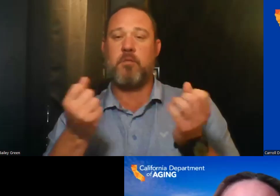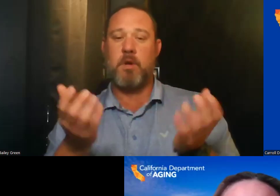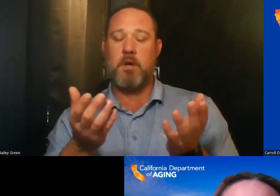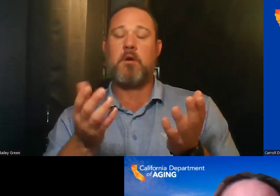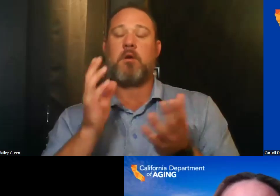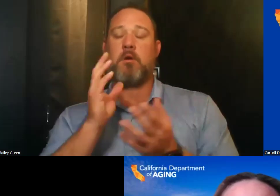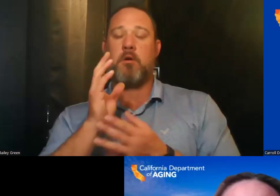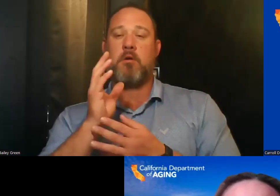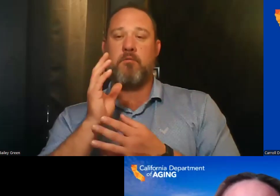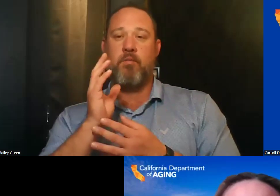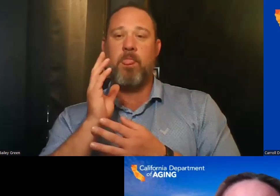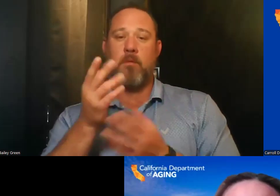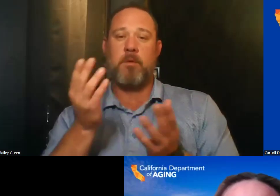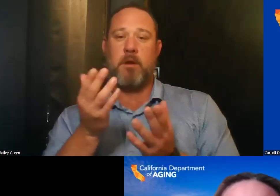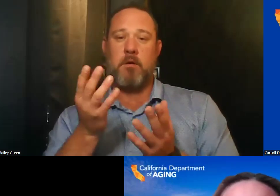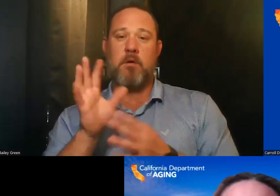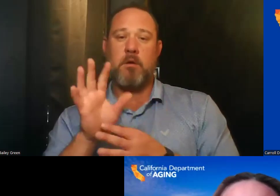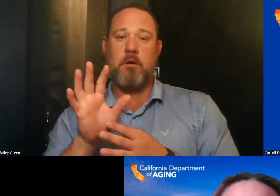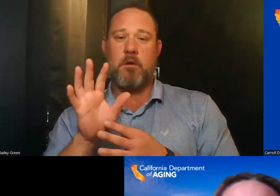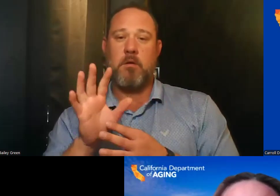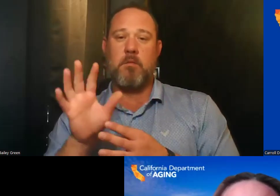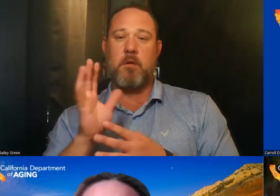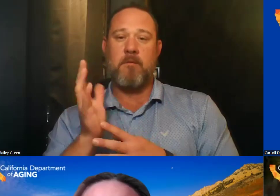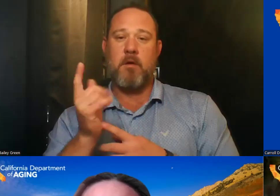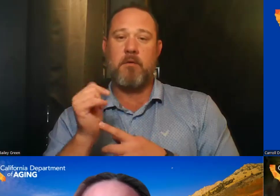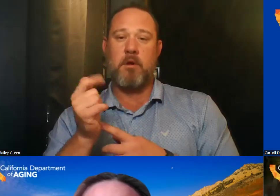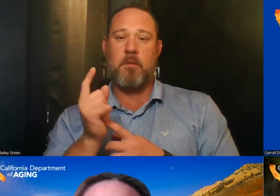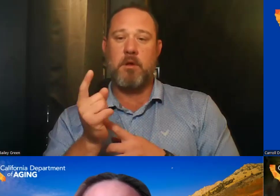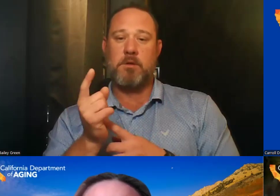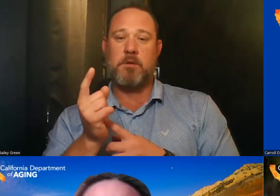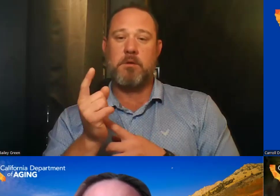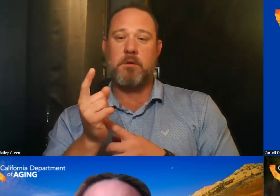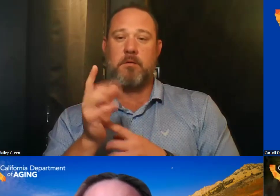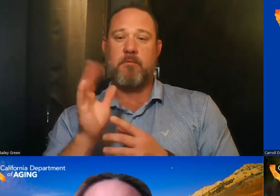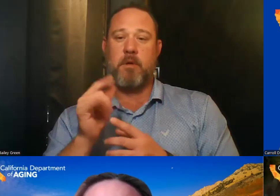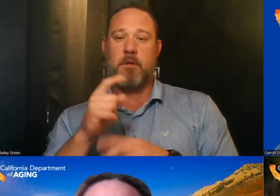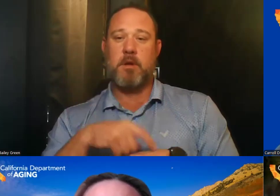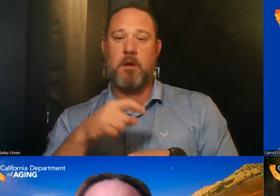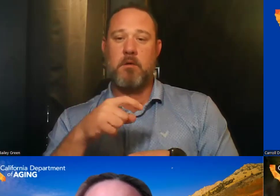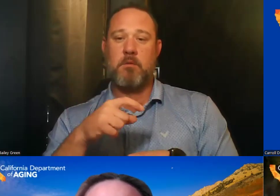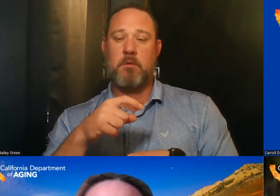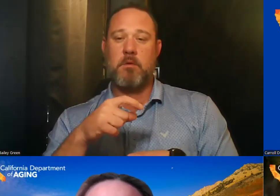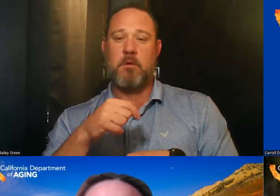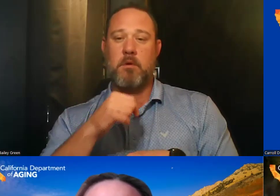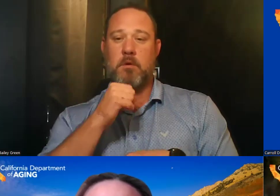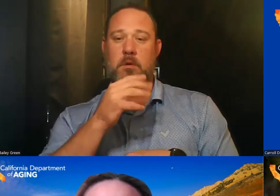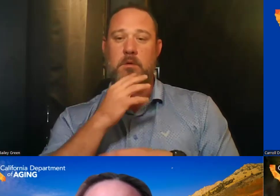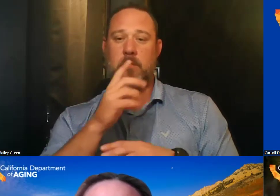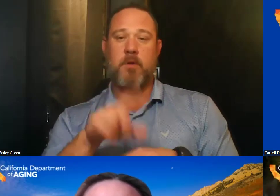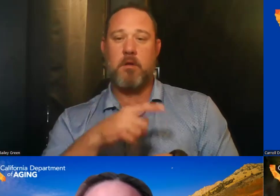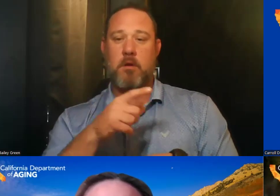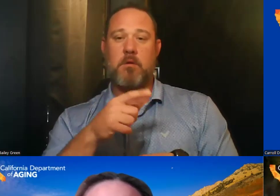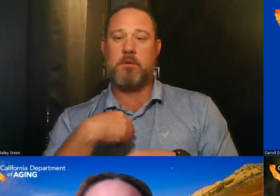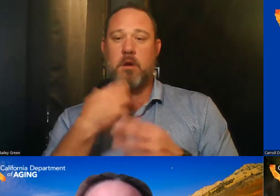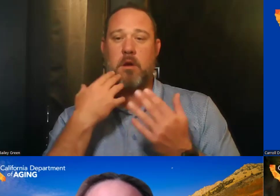was going to be here in about 5 to 10 minutes. So if by the time I'm not going to talk for that long. So I